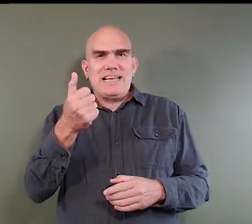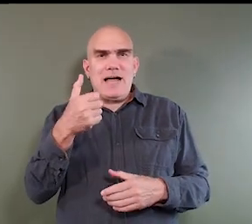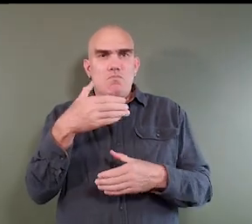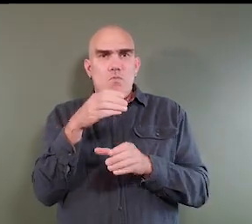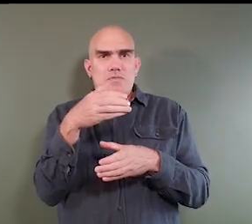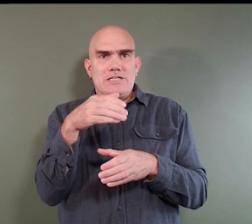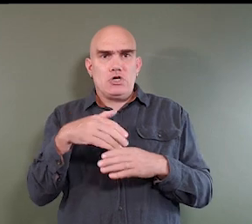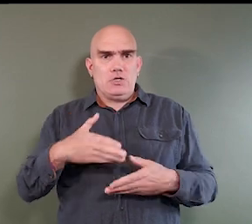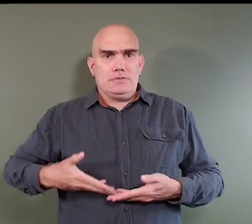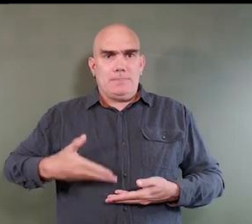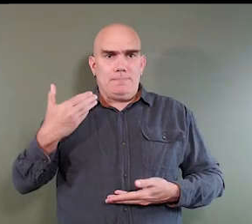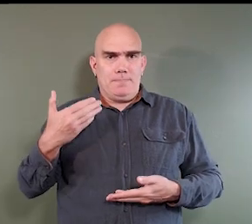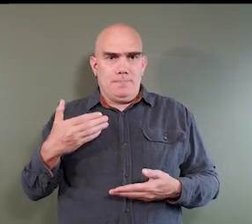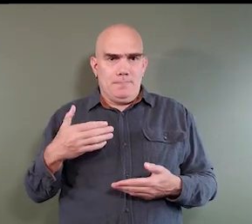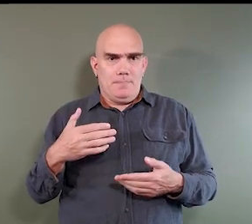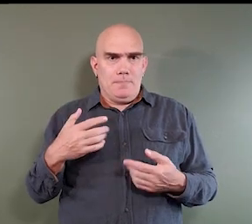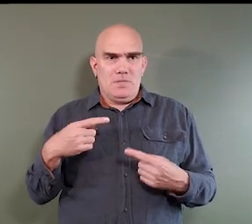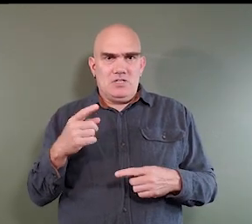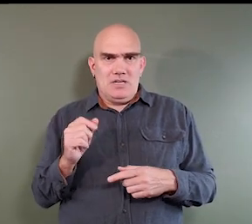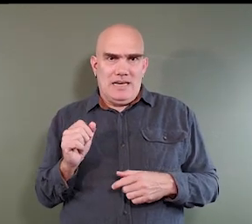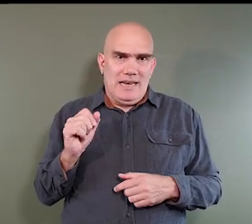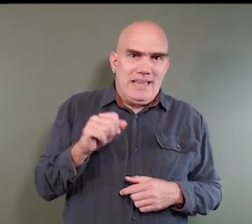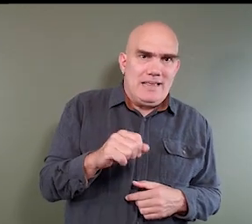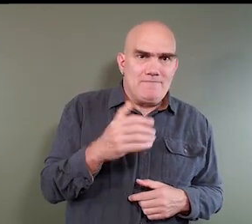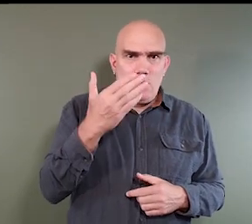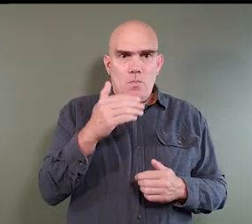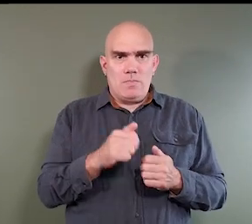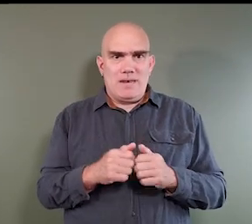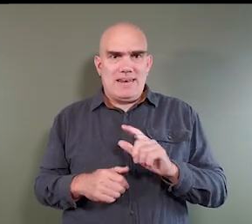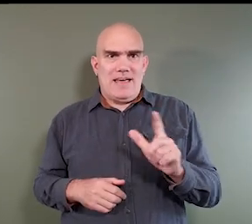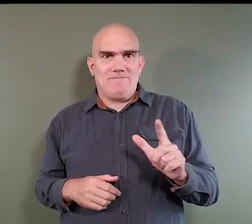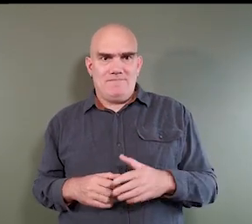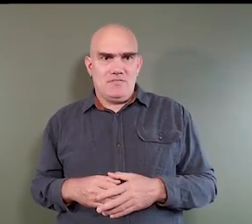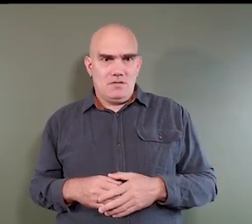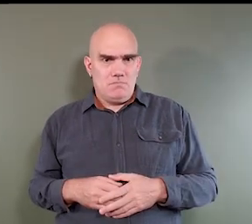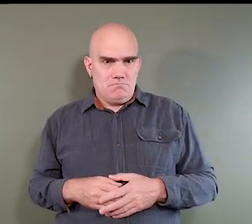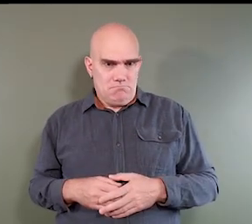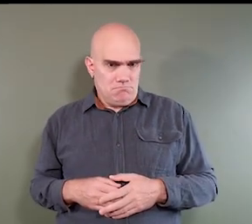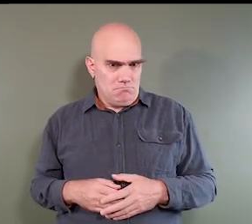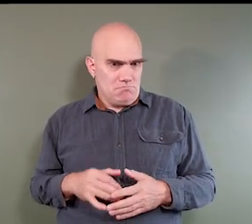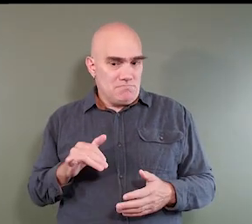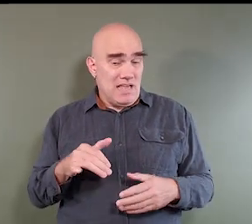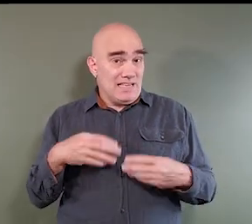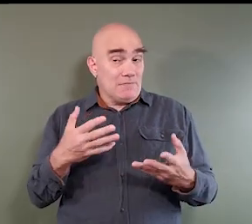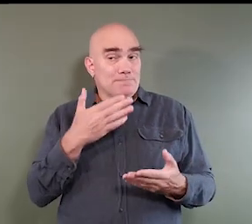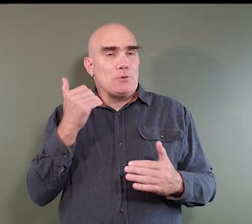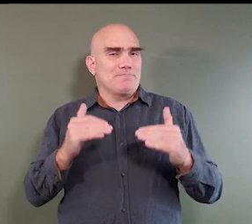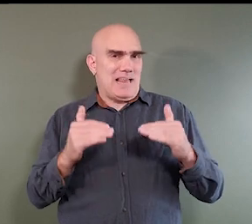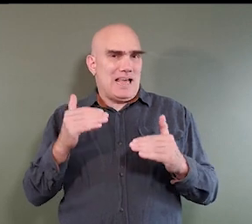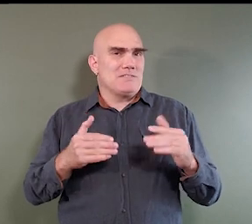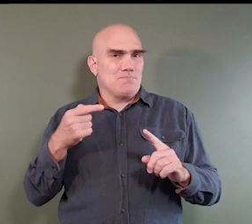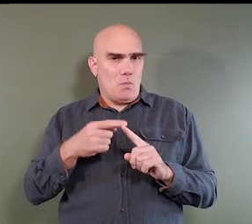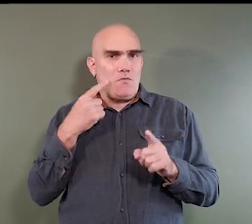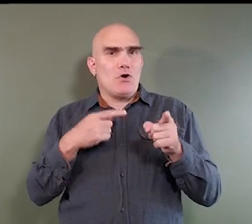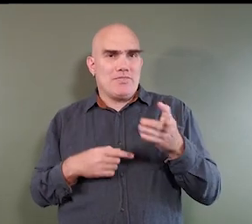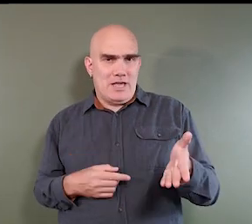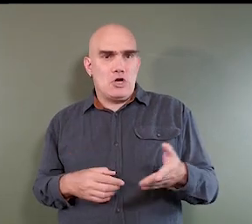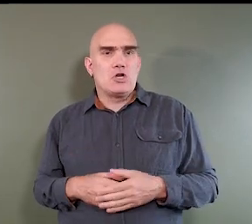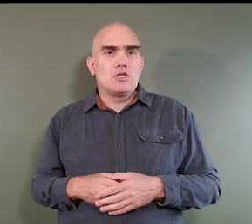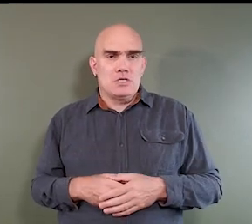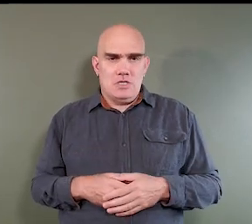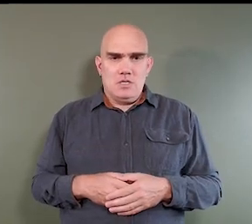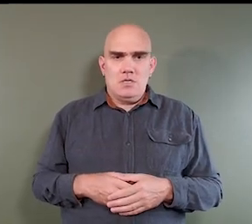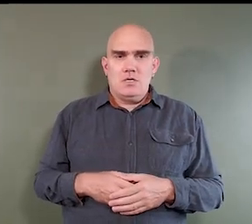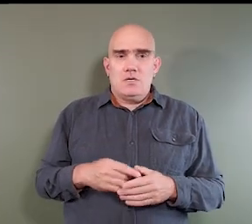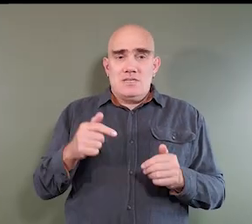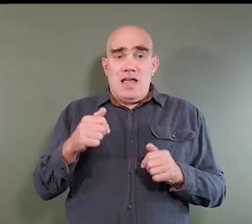slight rotation in her toe as she leans forward with her left side. This provides a better balance point right there.